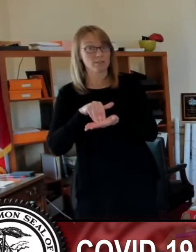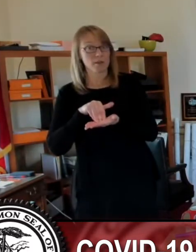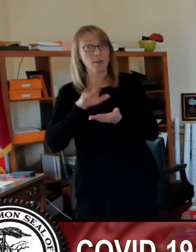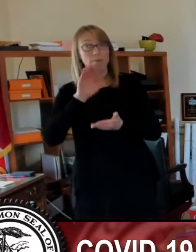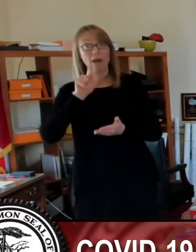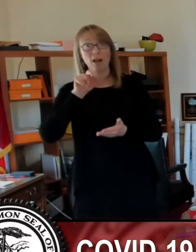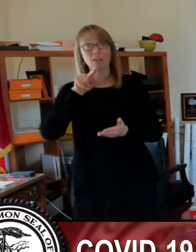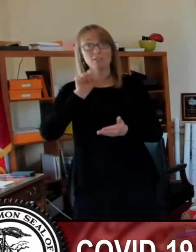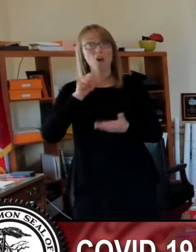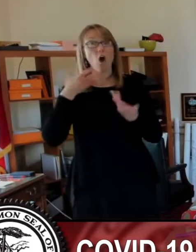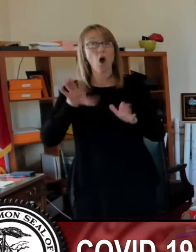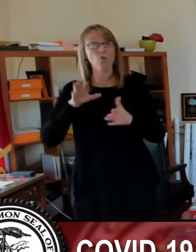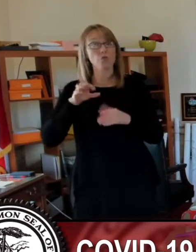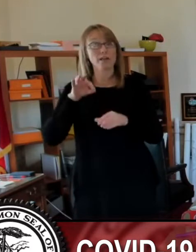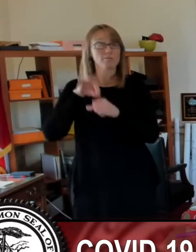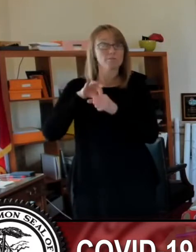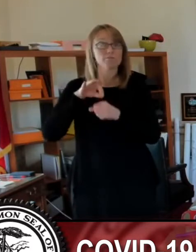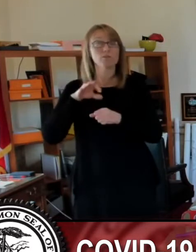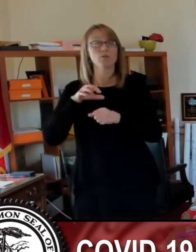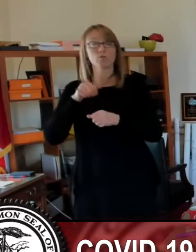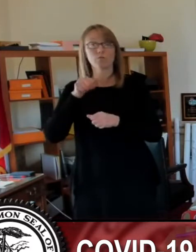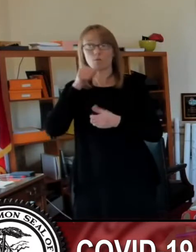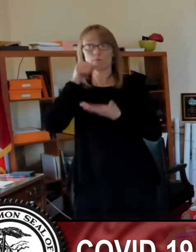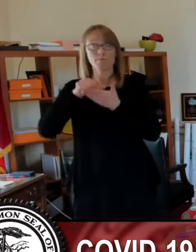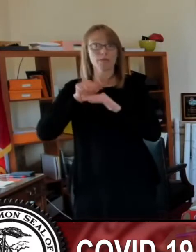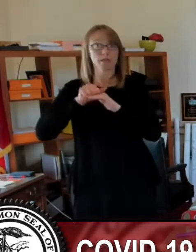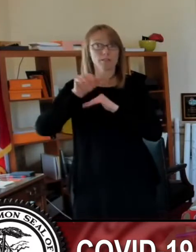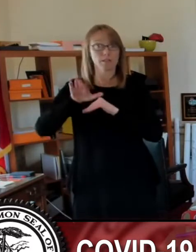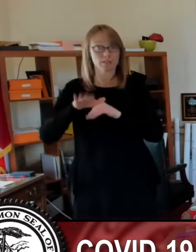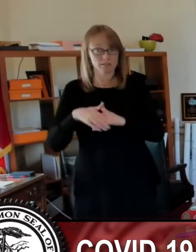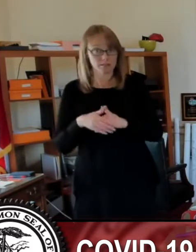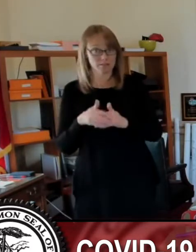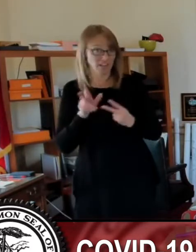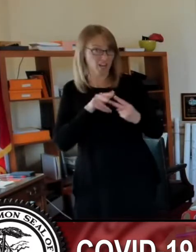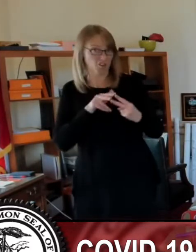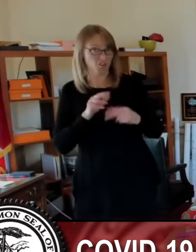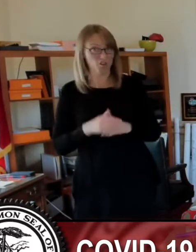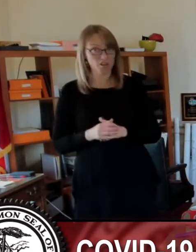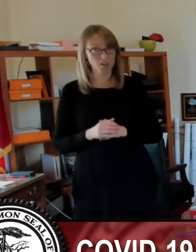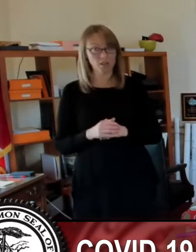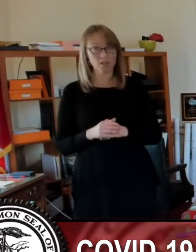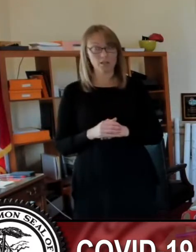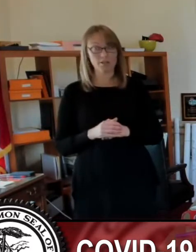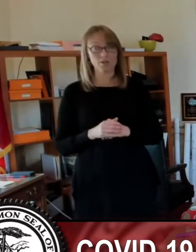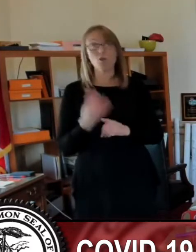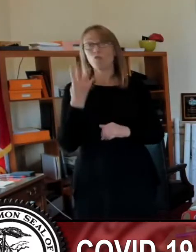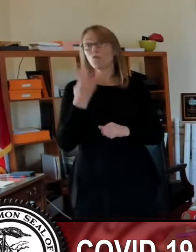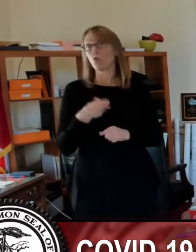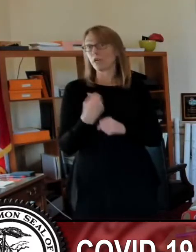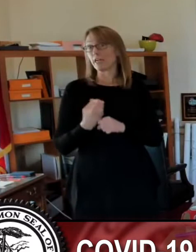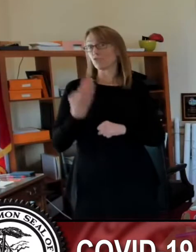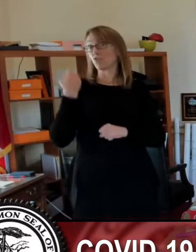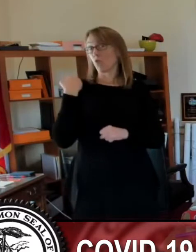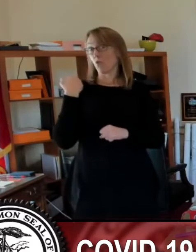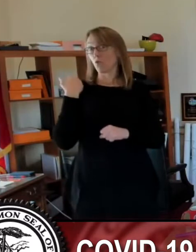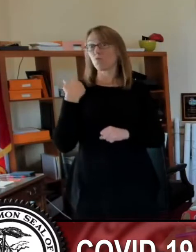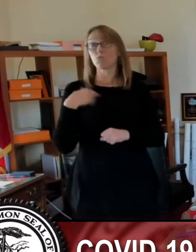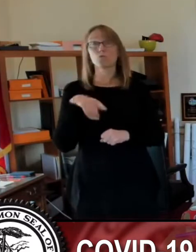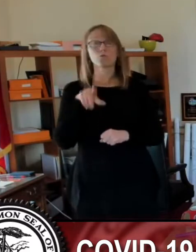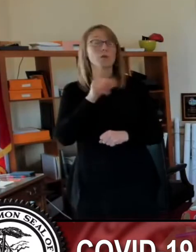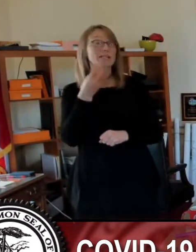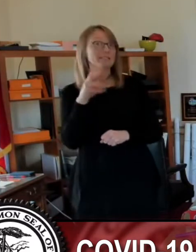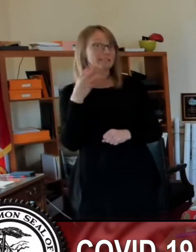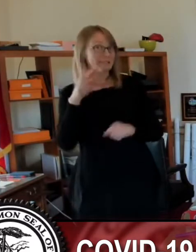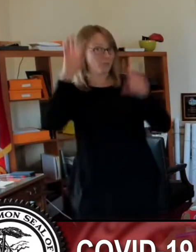ballots have already been cast in the city of St. Louis. Now, 4 years ago, in 2016,